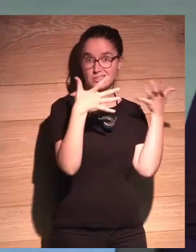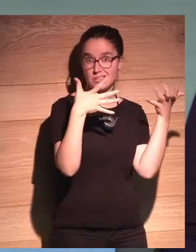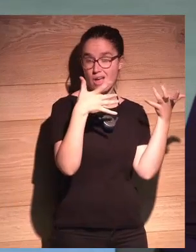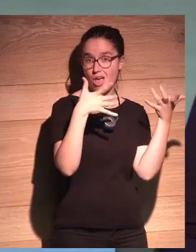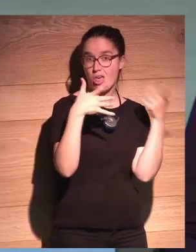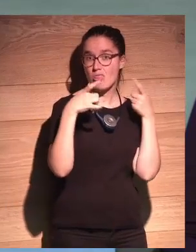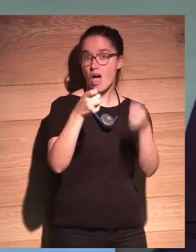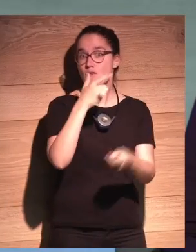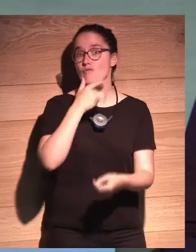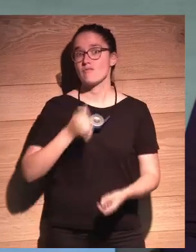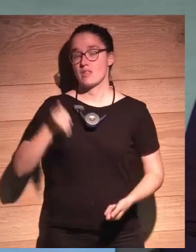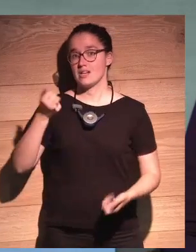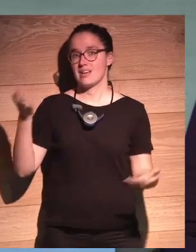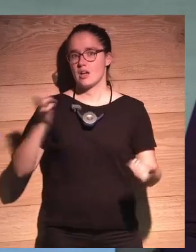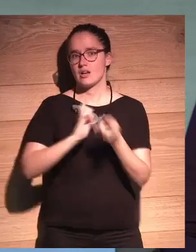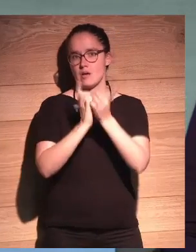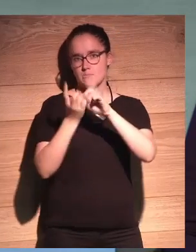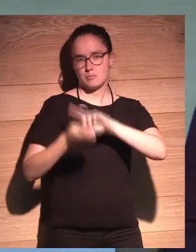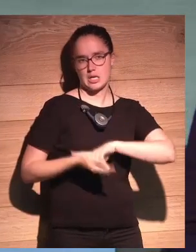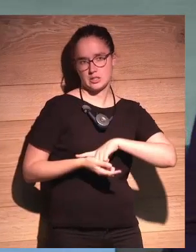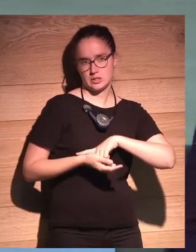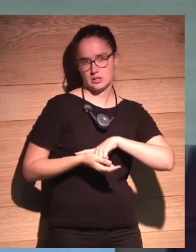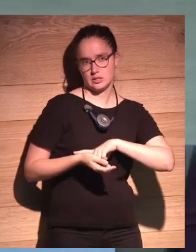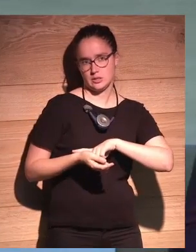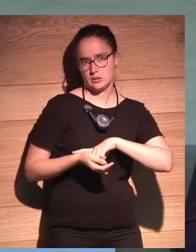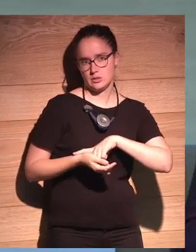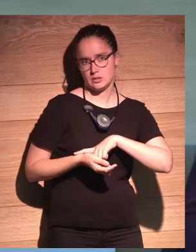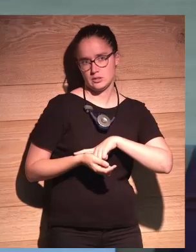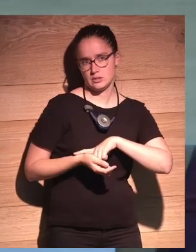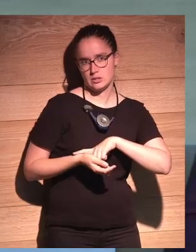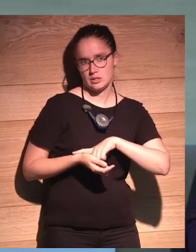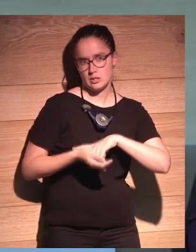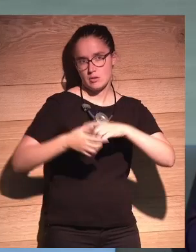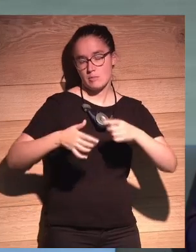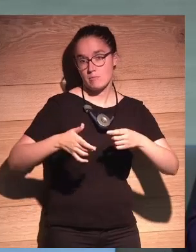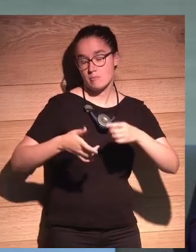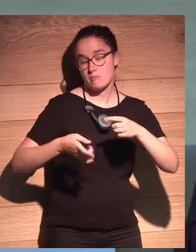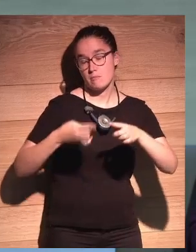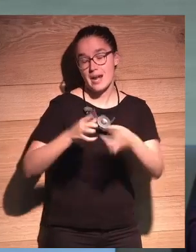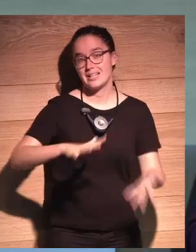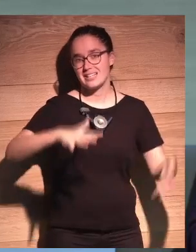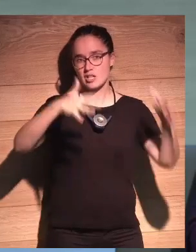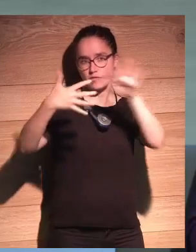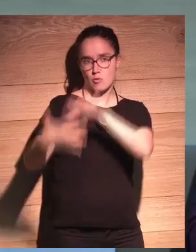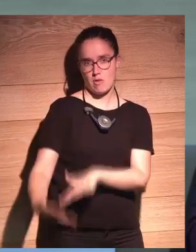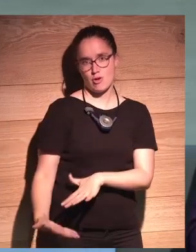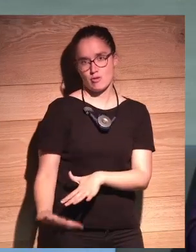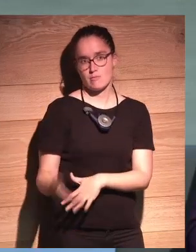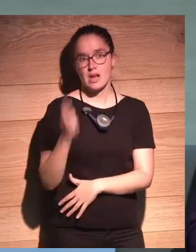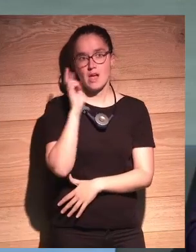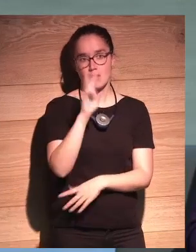change. So the artists will give way to